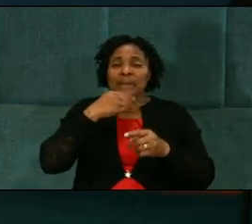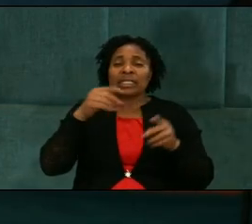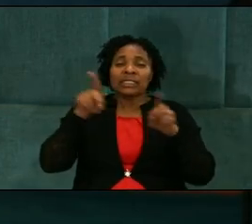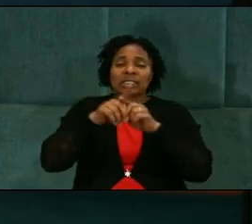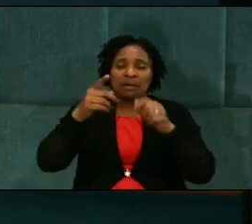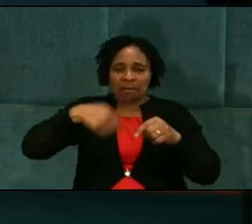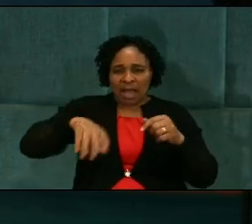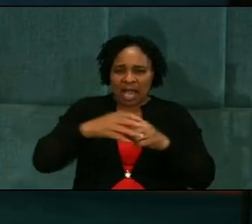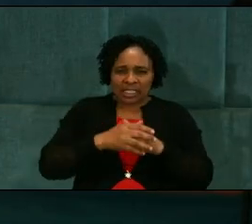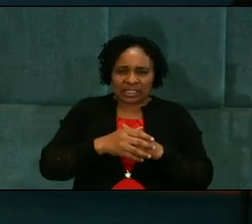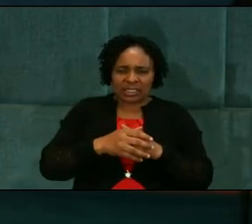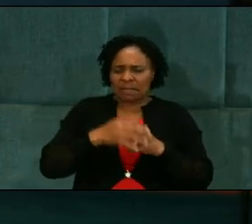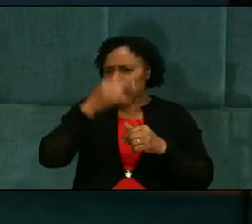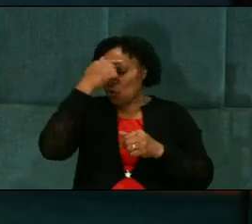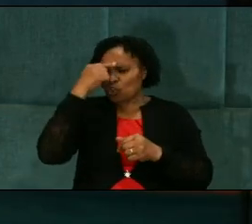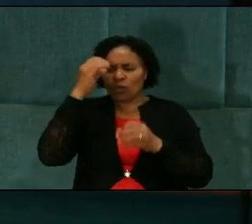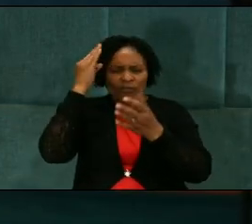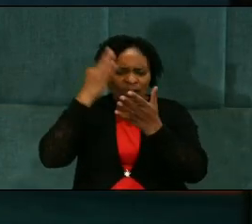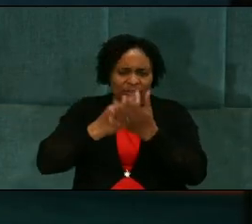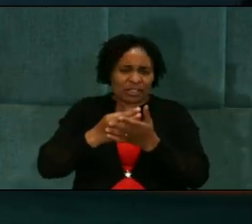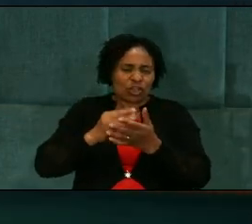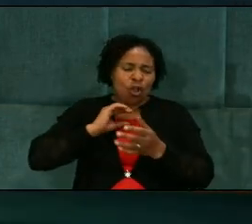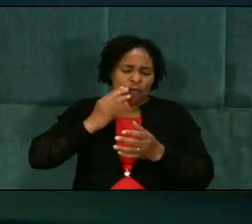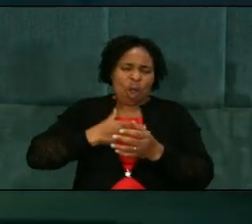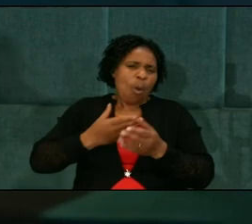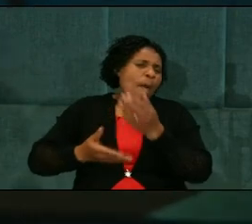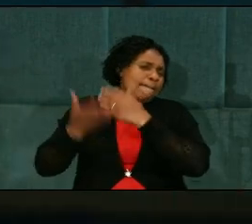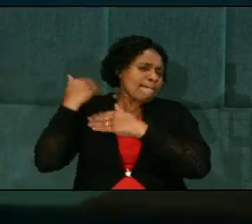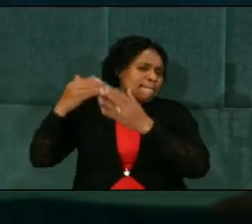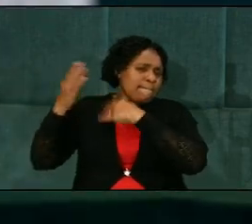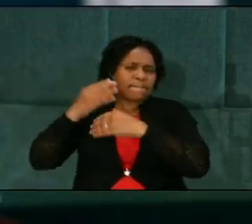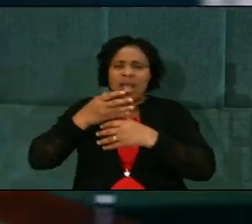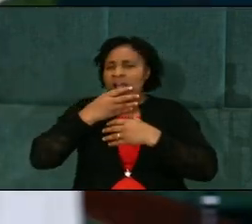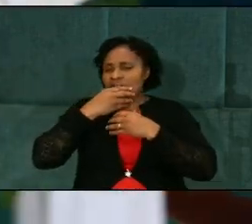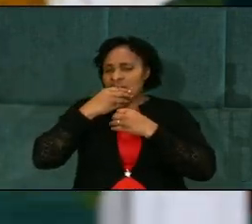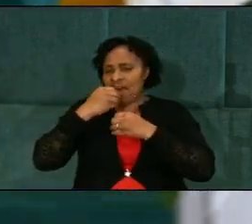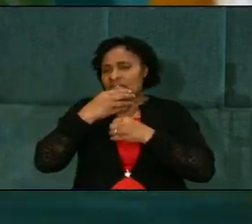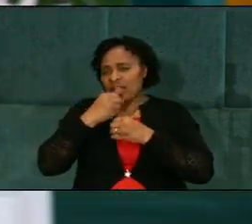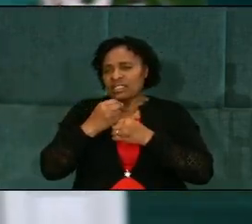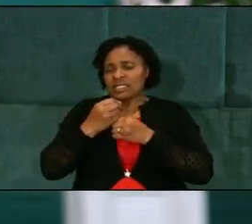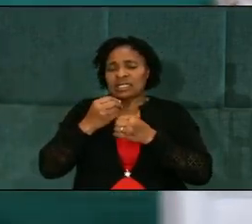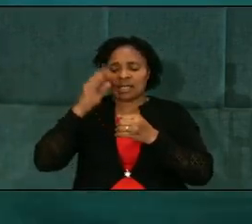faith of our fathers in the last day church?